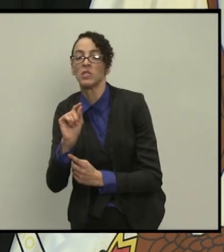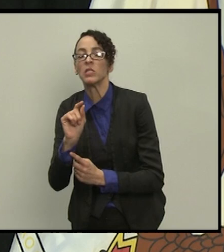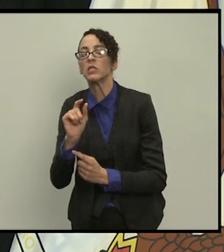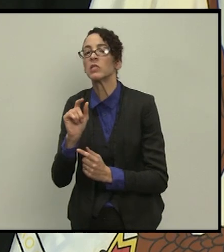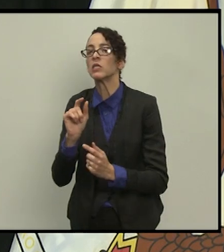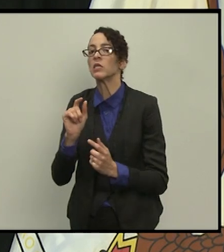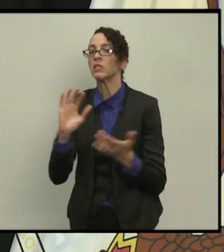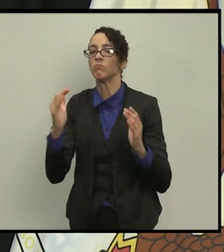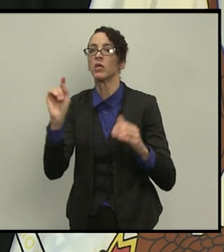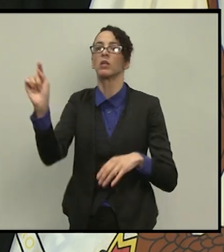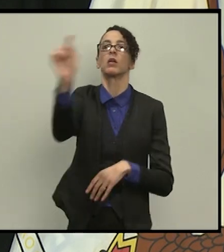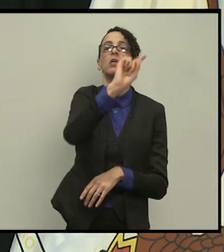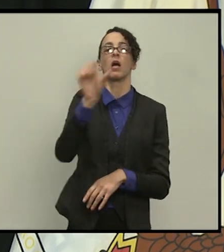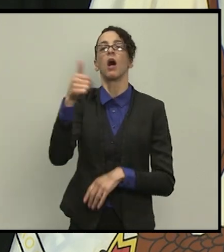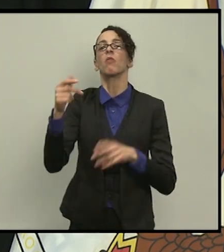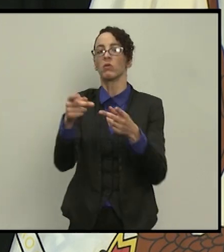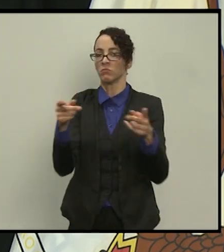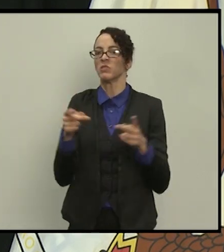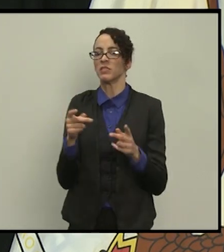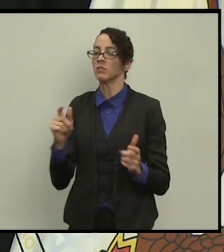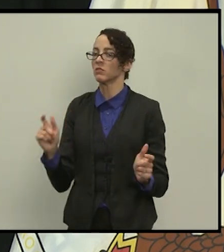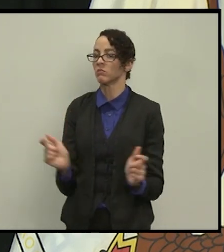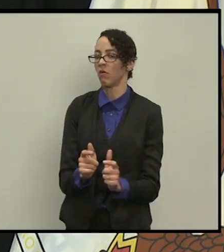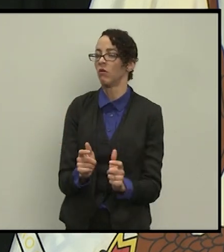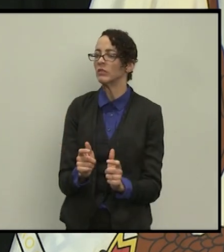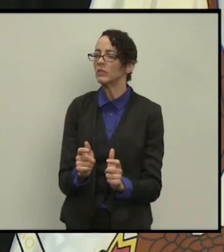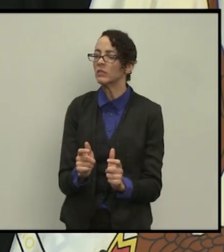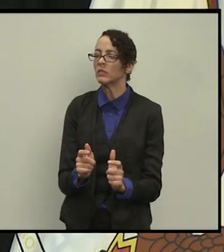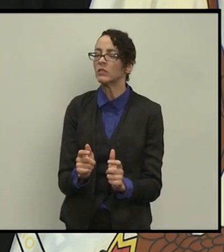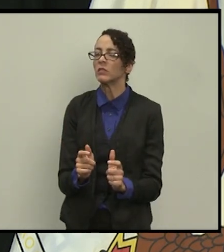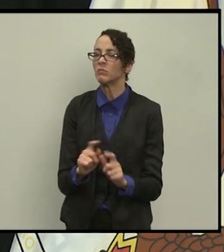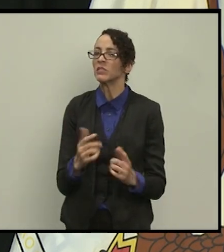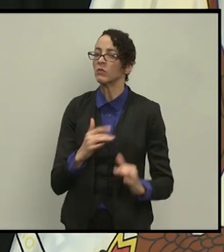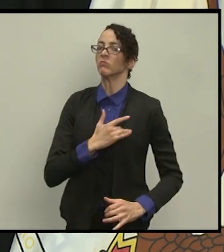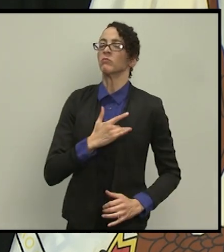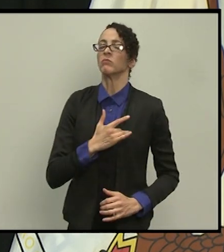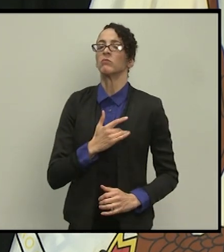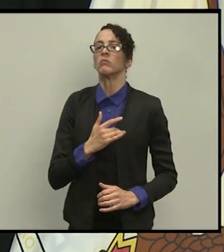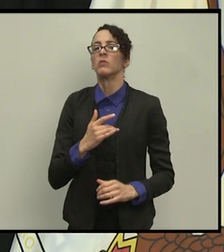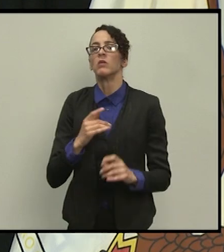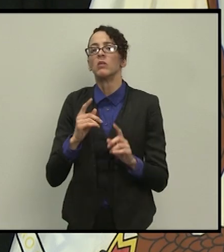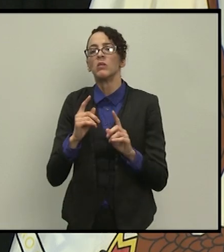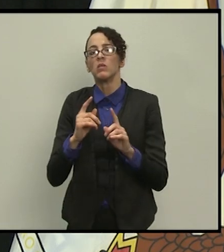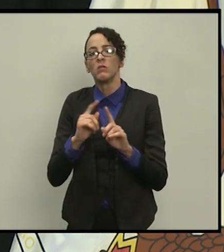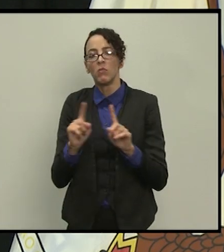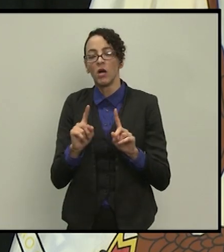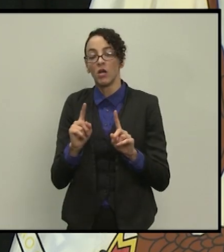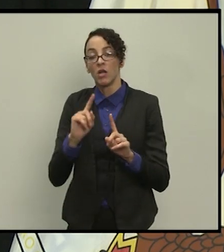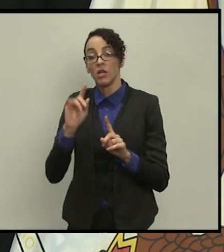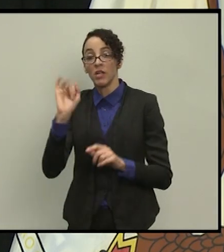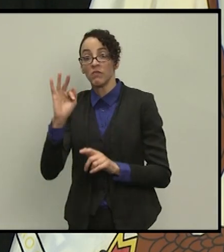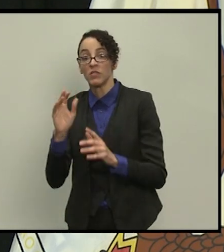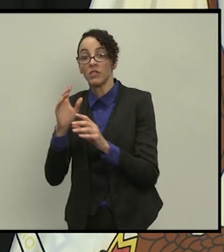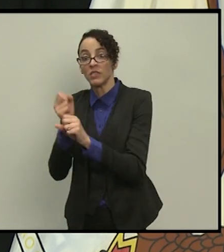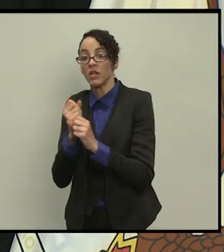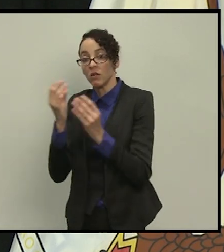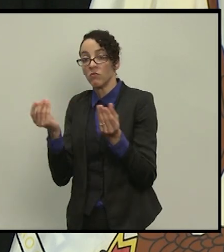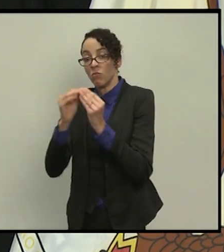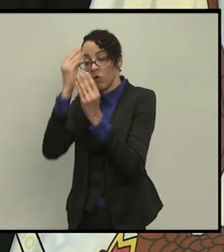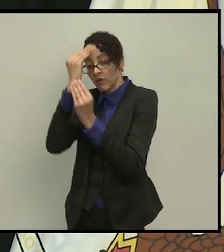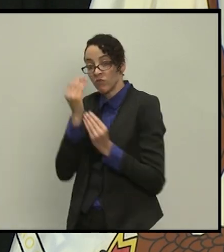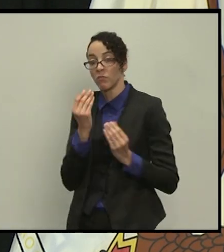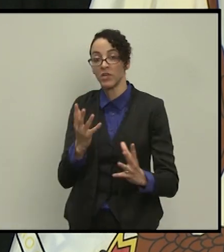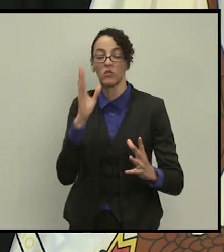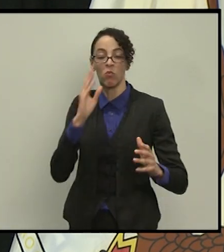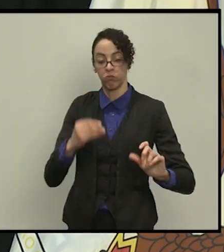increase, and as those numbers do increase, we will share data as appropriate on our data tracker. Thank you.